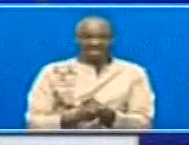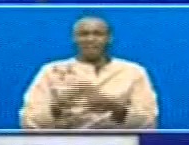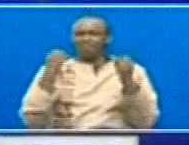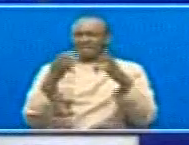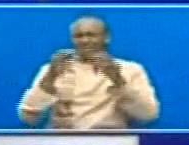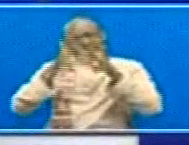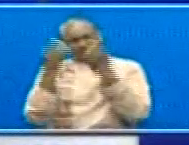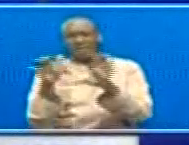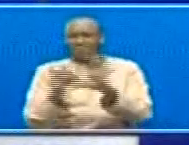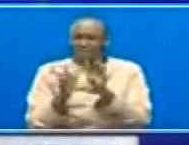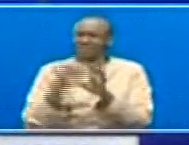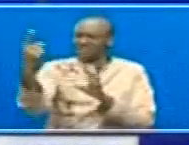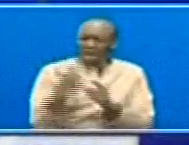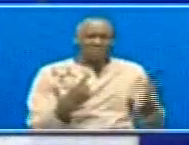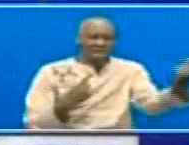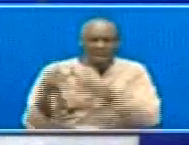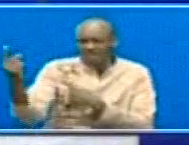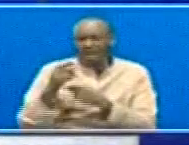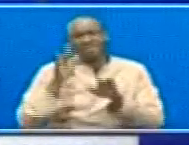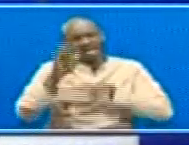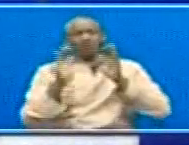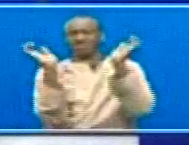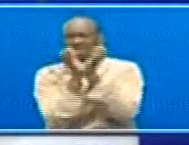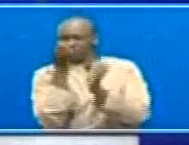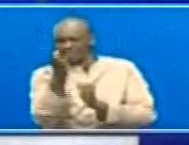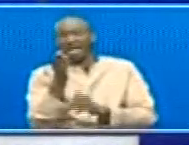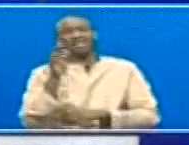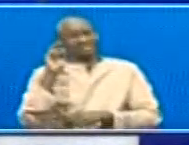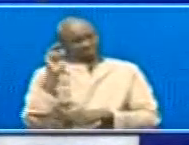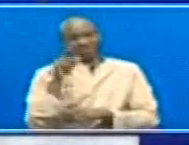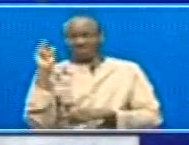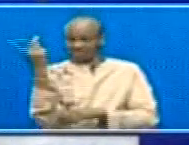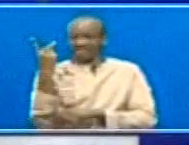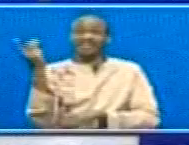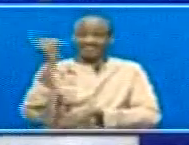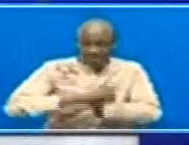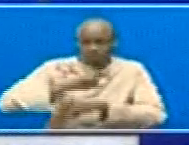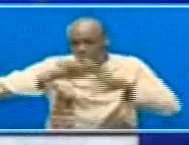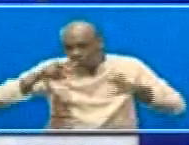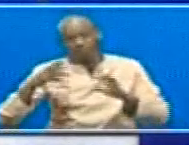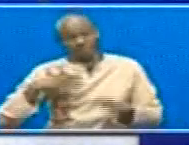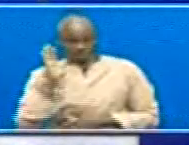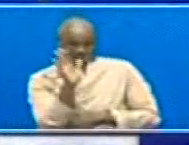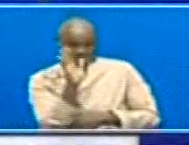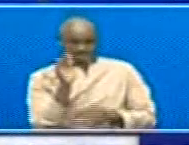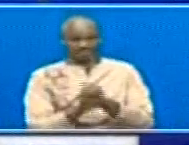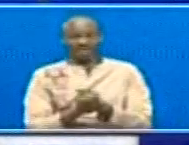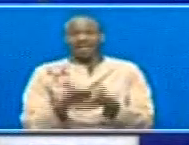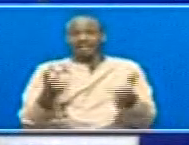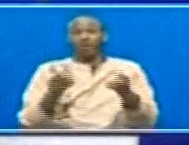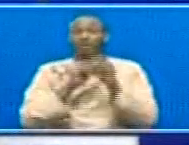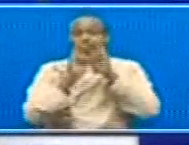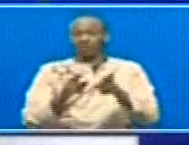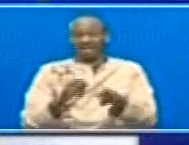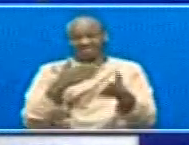of families continued to camp at the Nyayo National Stadium for the second day in the search for their loved ones. And as Lofty Matambo